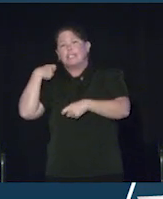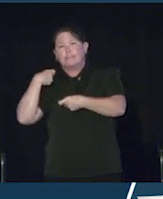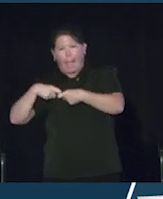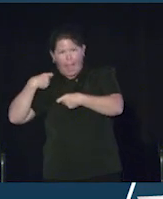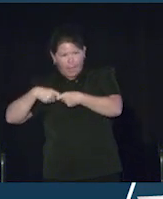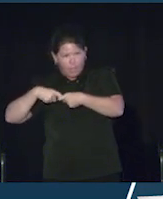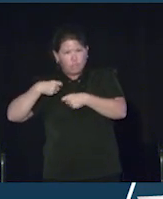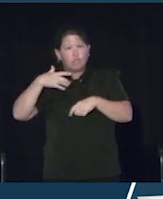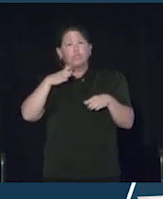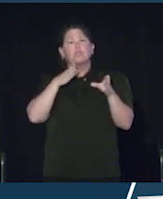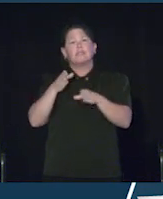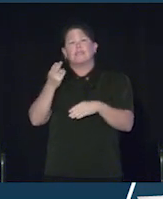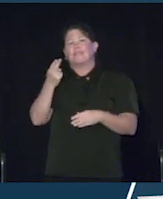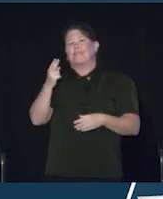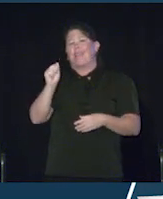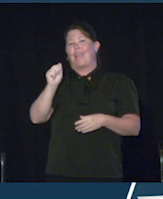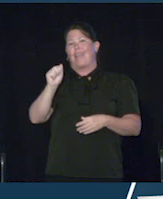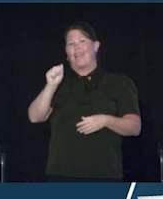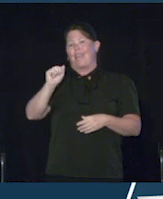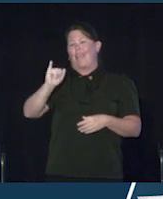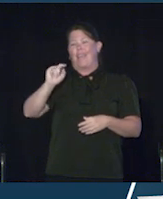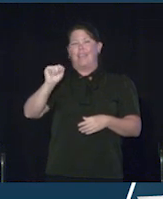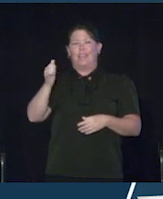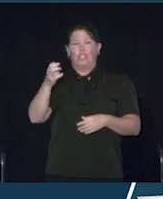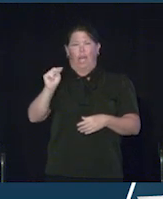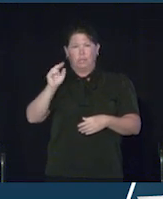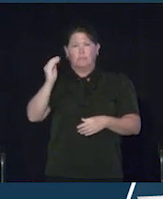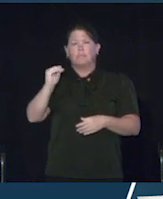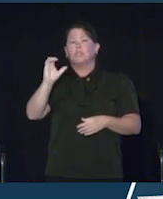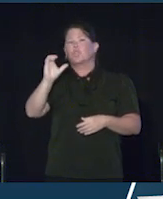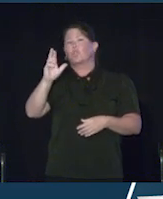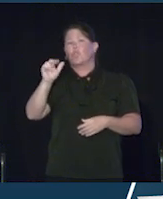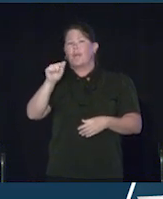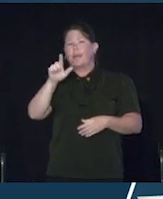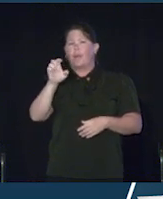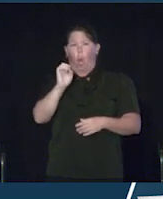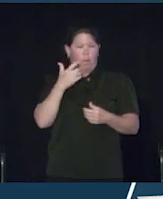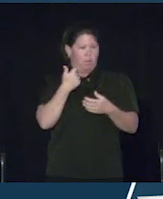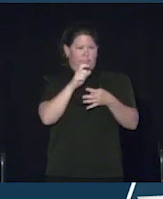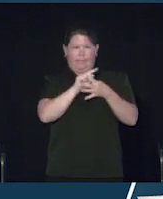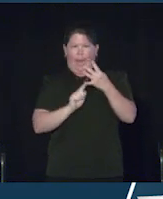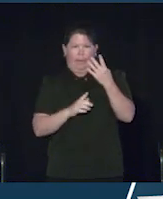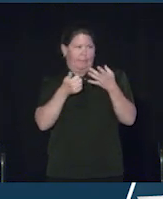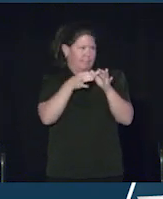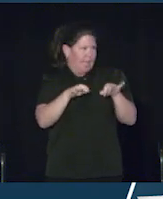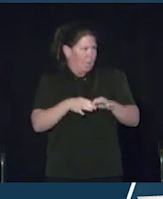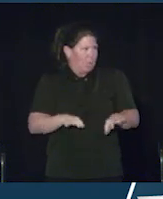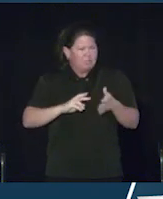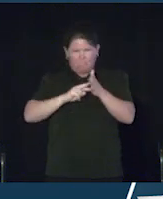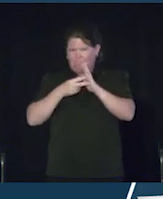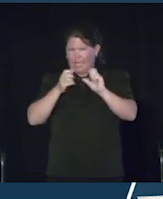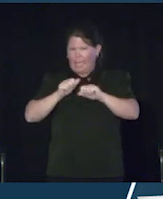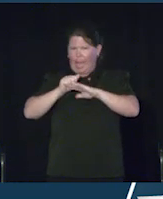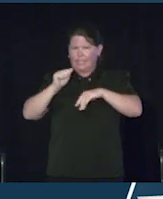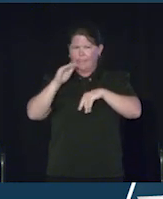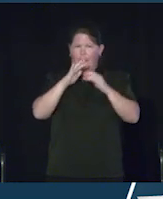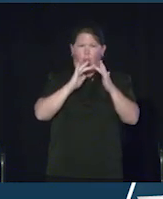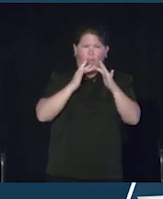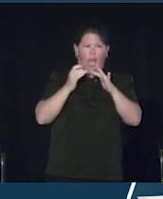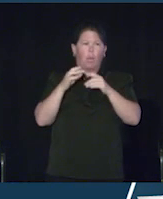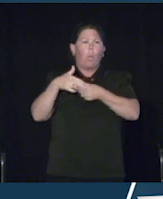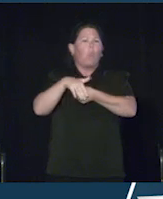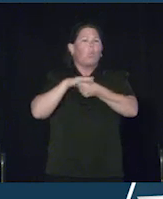be submitted by fax, email, or online to your local regional office, which we'll talk a little bit more about later.